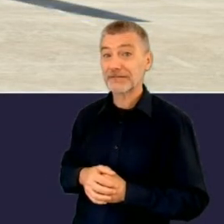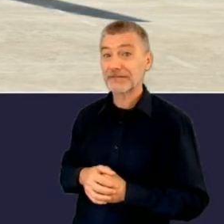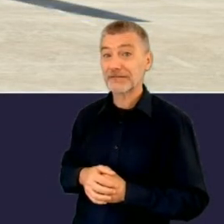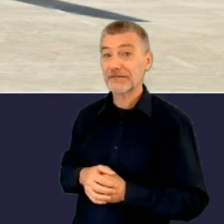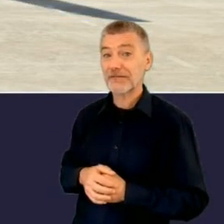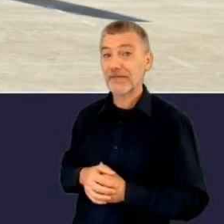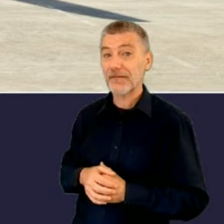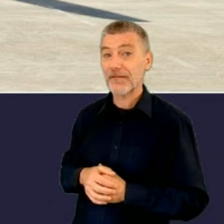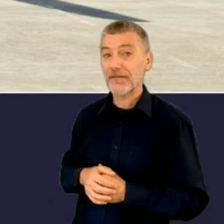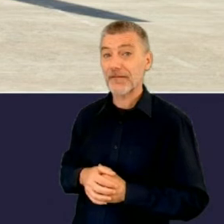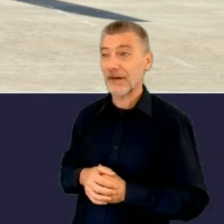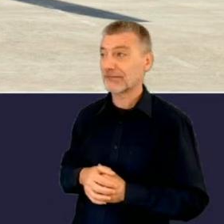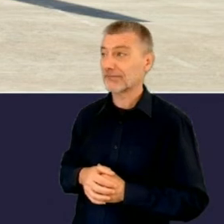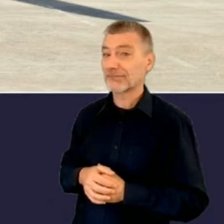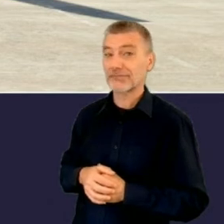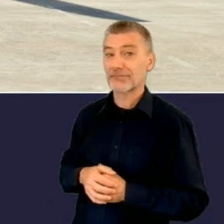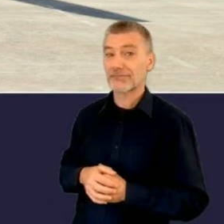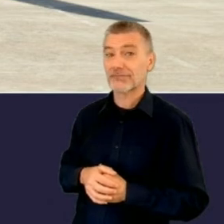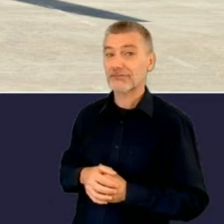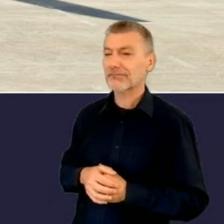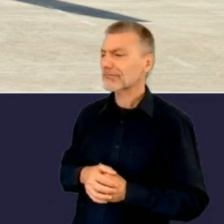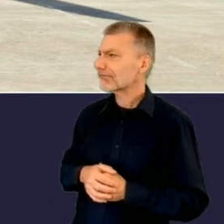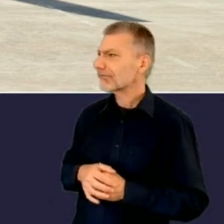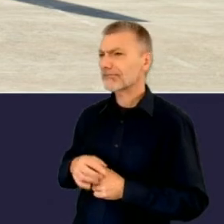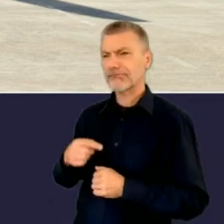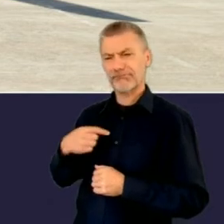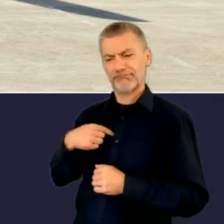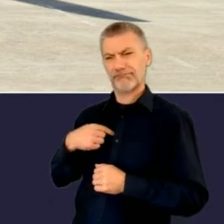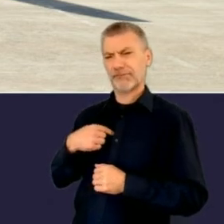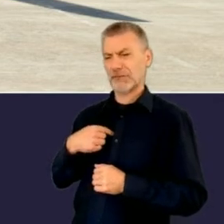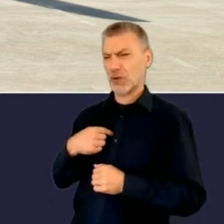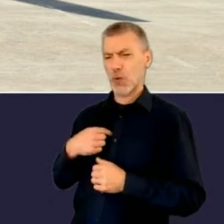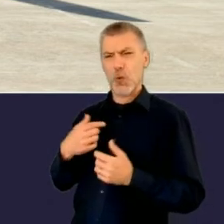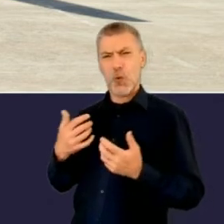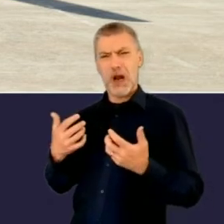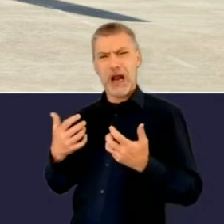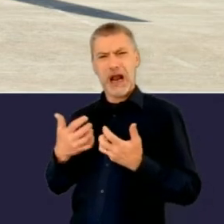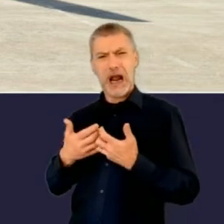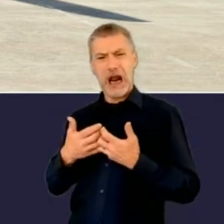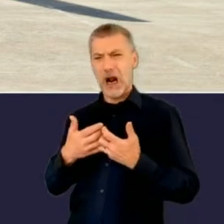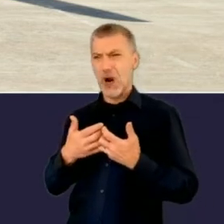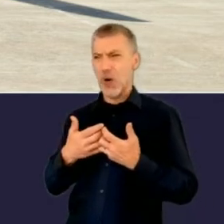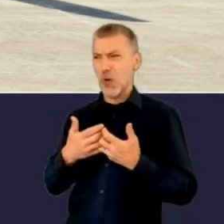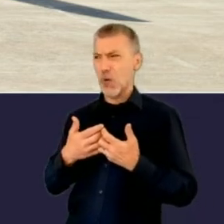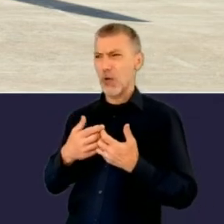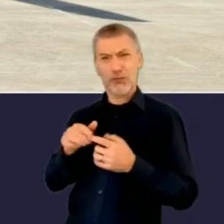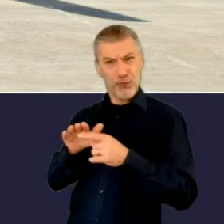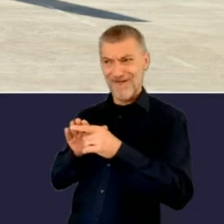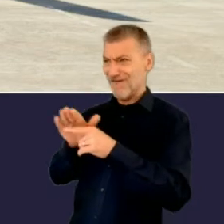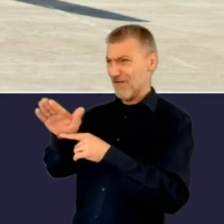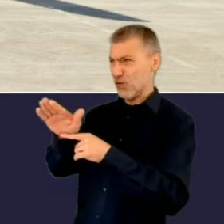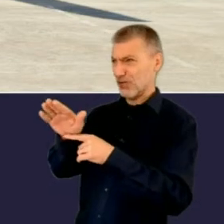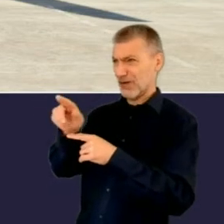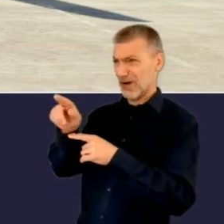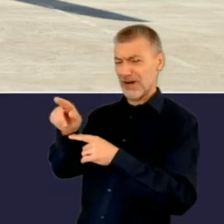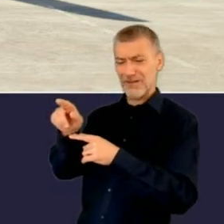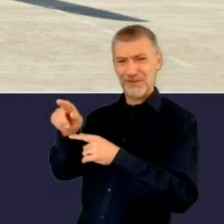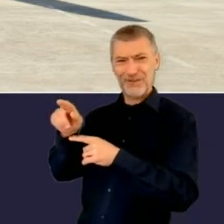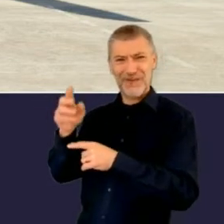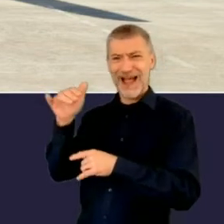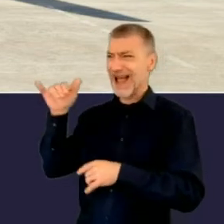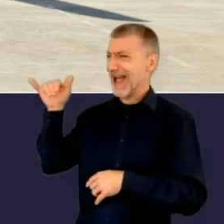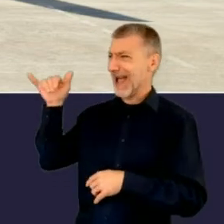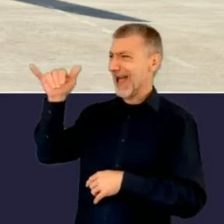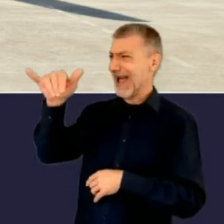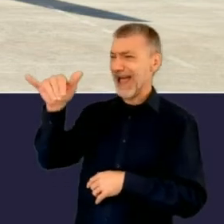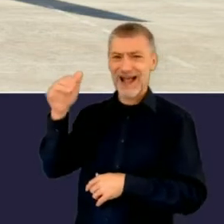we at Rolls-Royce wanted to think about, well, how do we go inspire you that those air taxis are coming? How do we go demonstrate to you that the technology